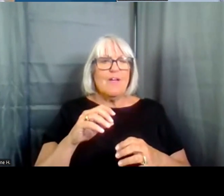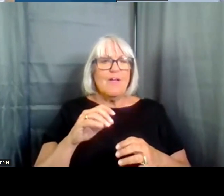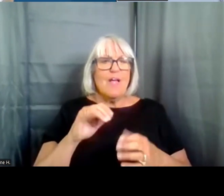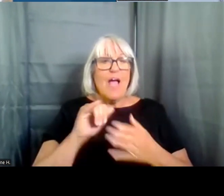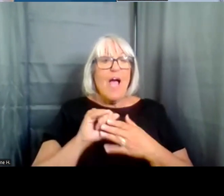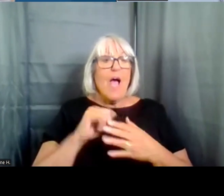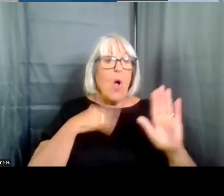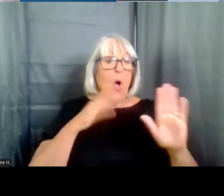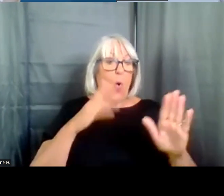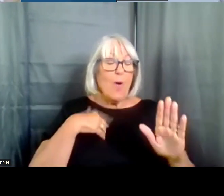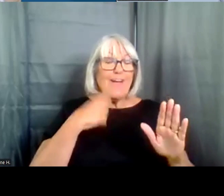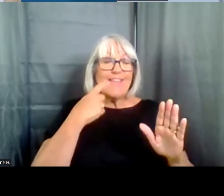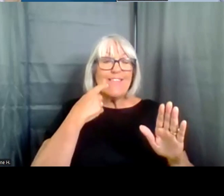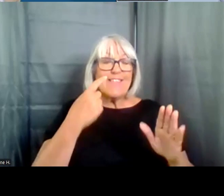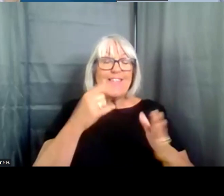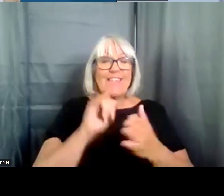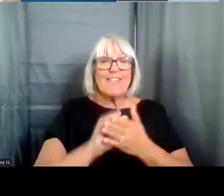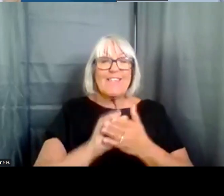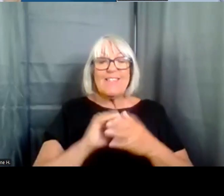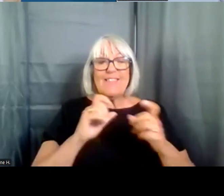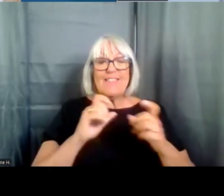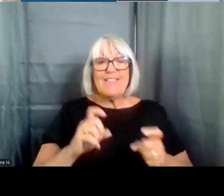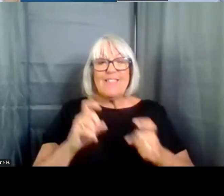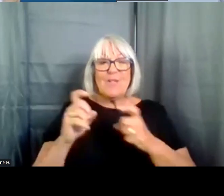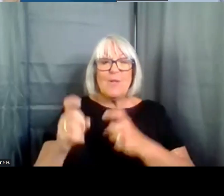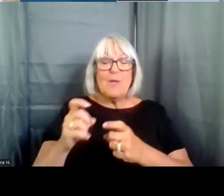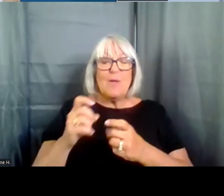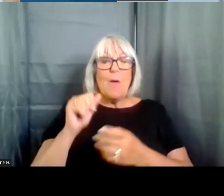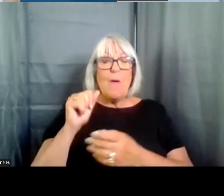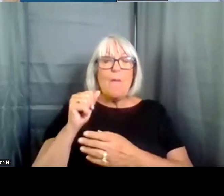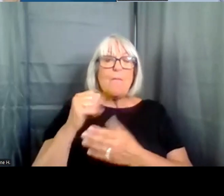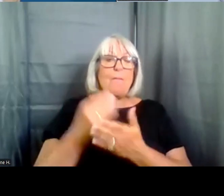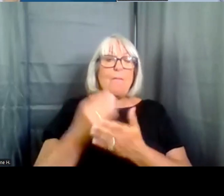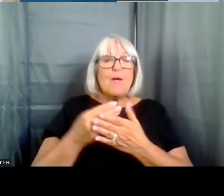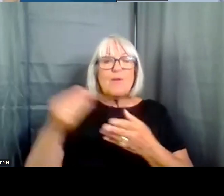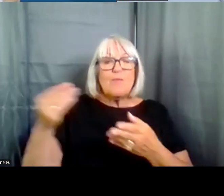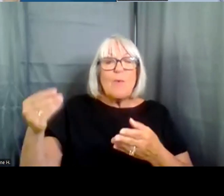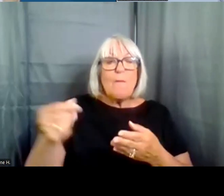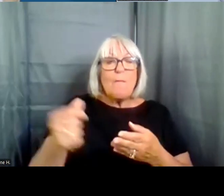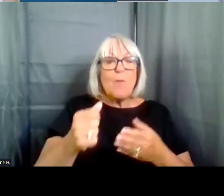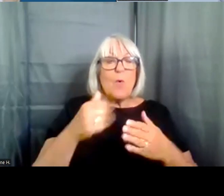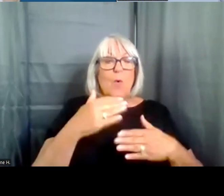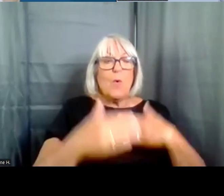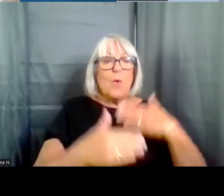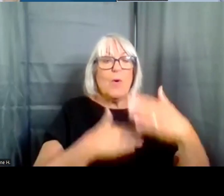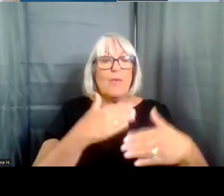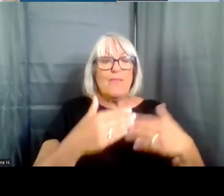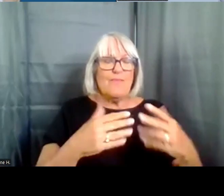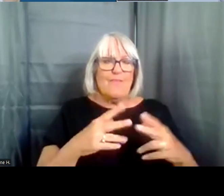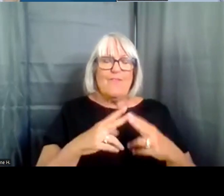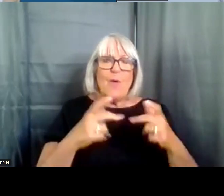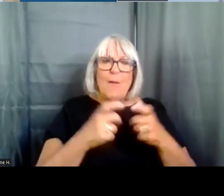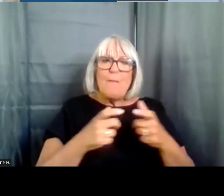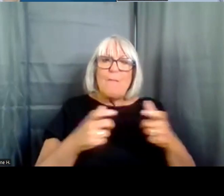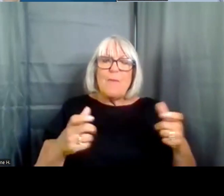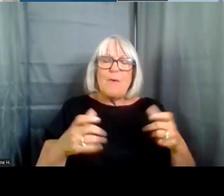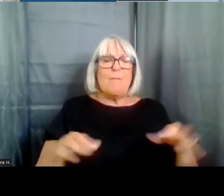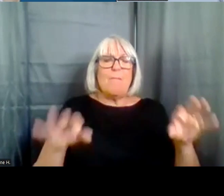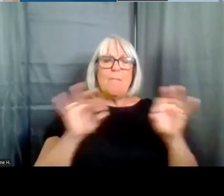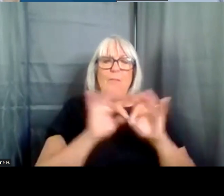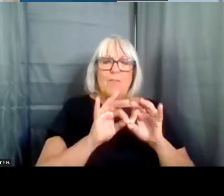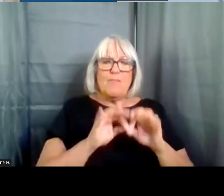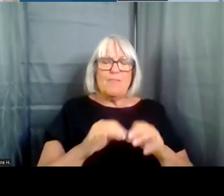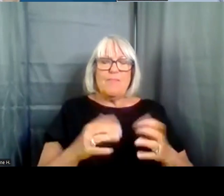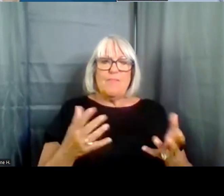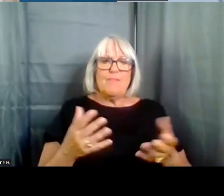process. It is significant and important, and I recognize that there are a lot of really significant